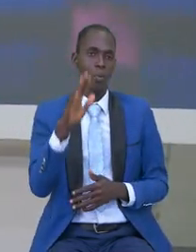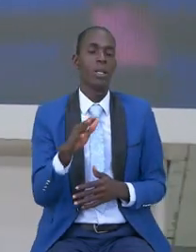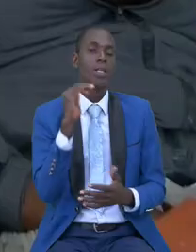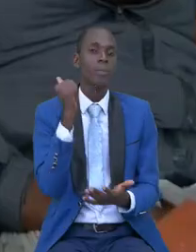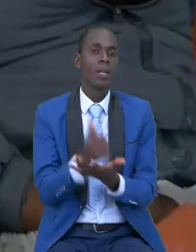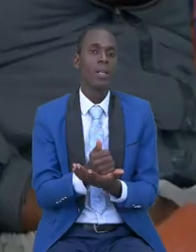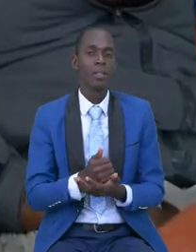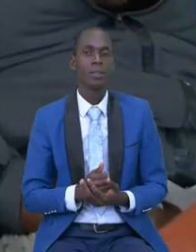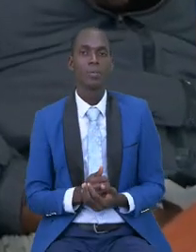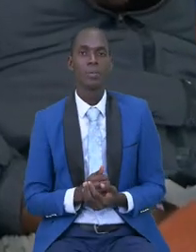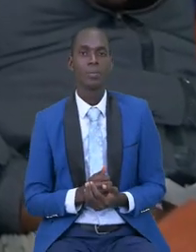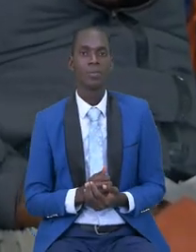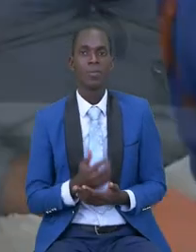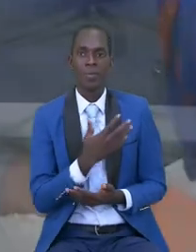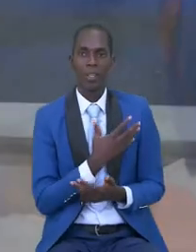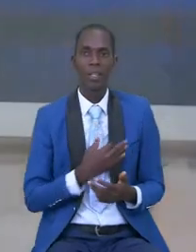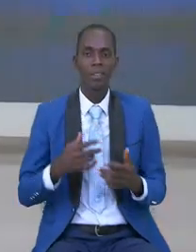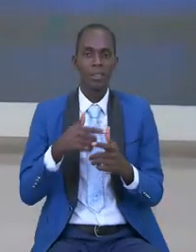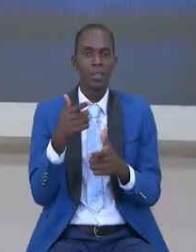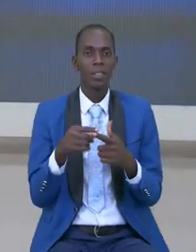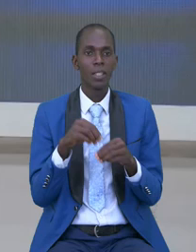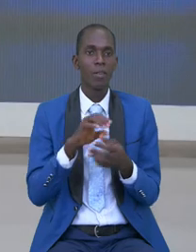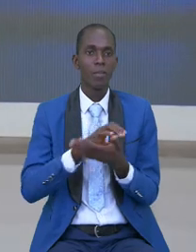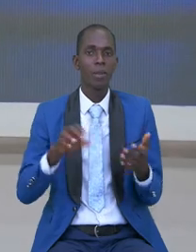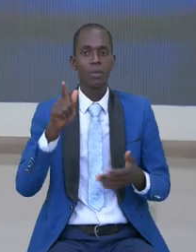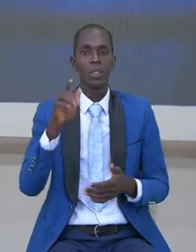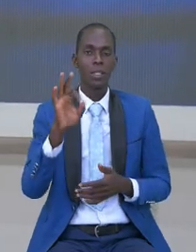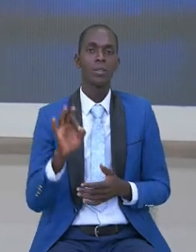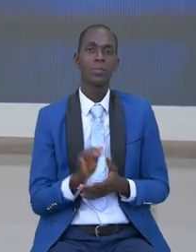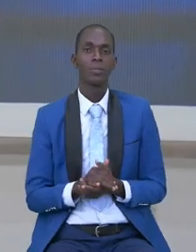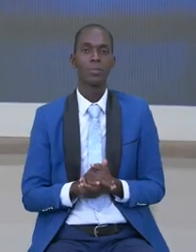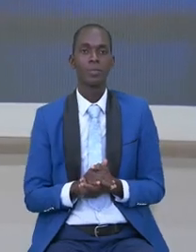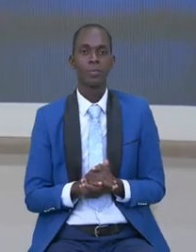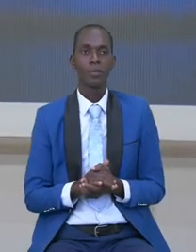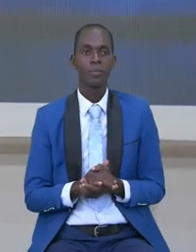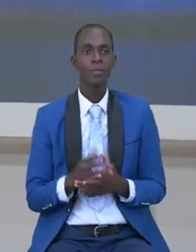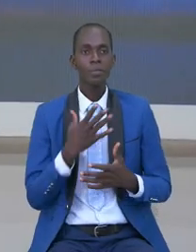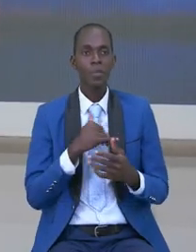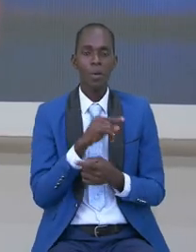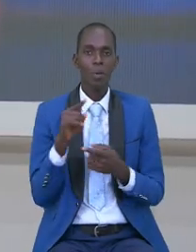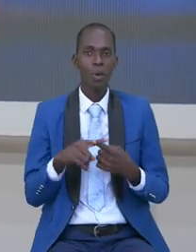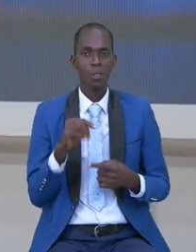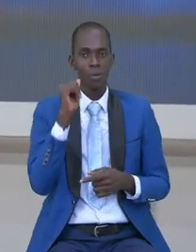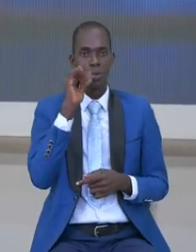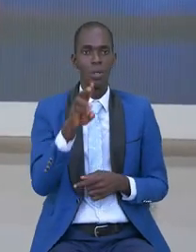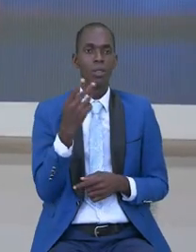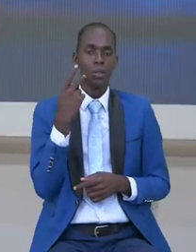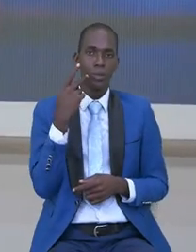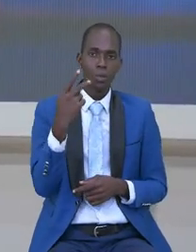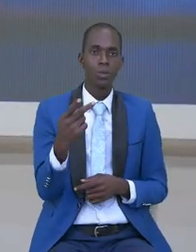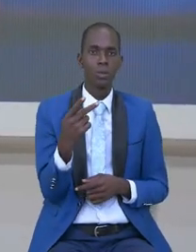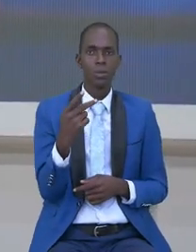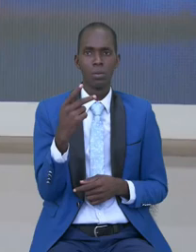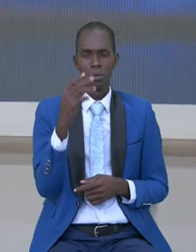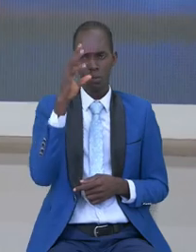Amen. And then in verse 29, it says, and when she saw him, she